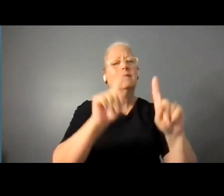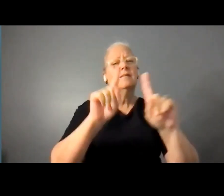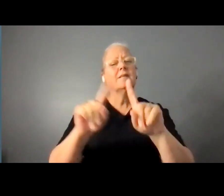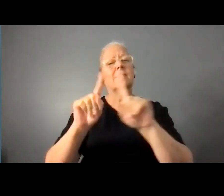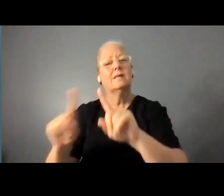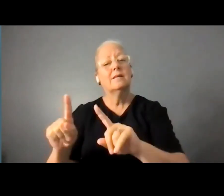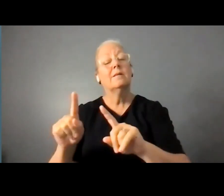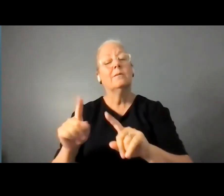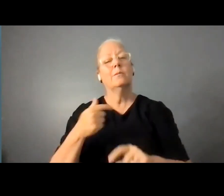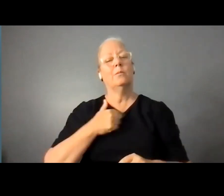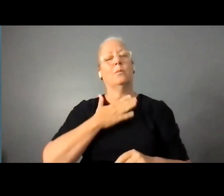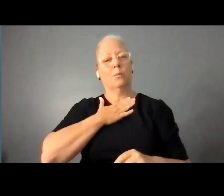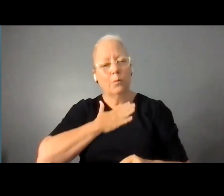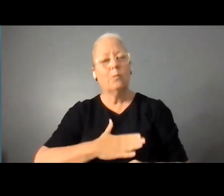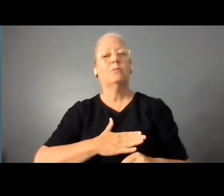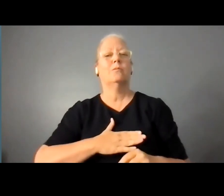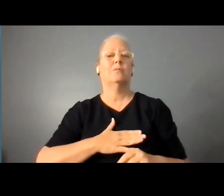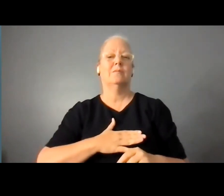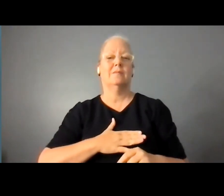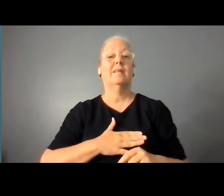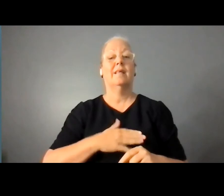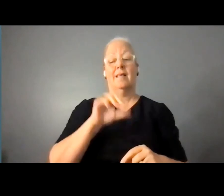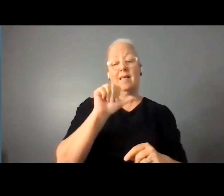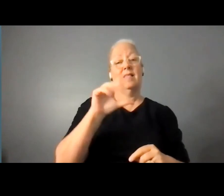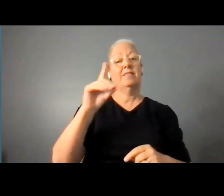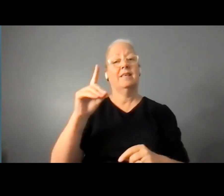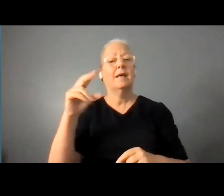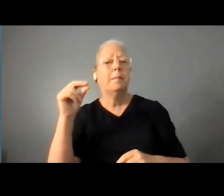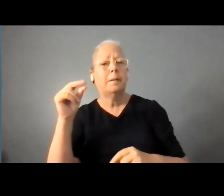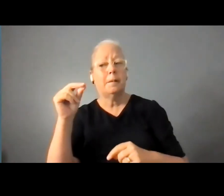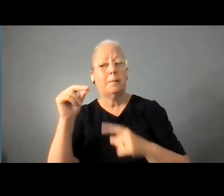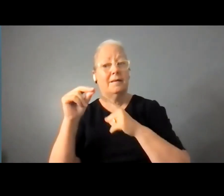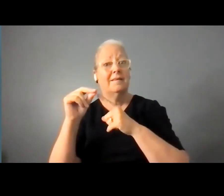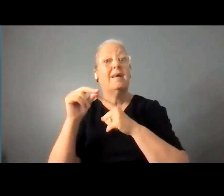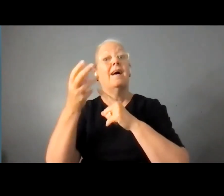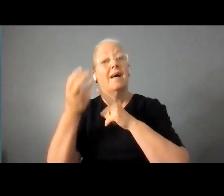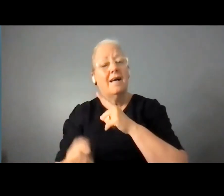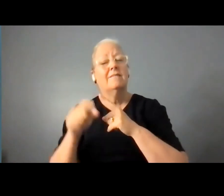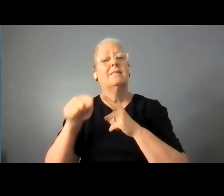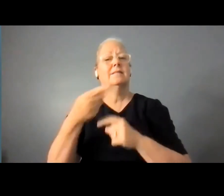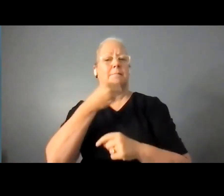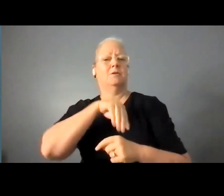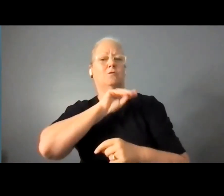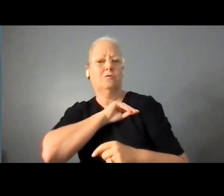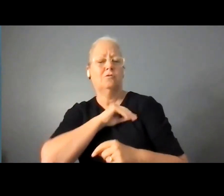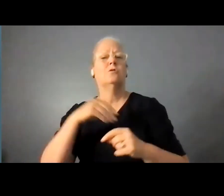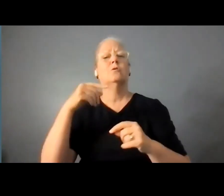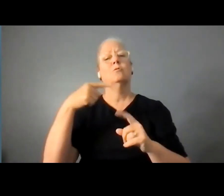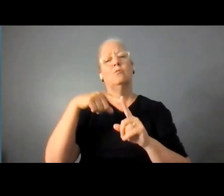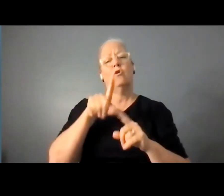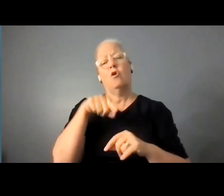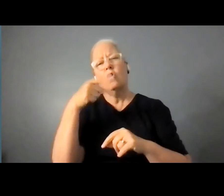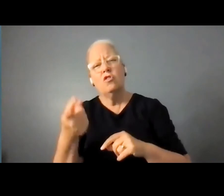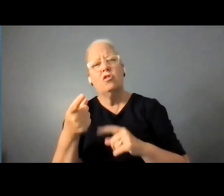intend to bring audio description in Spanish and other such accessibility elements to the map